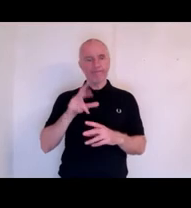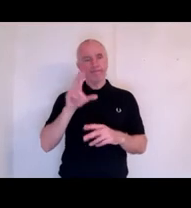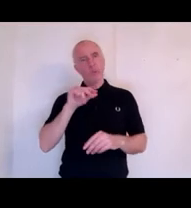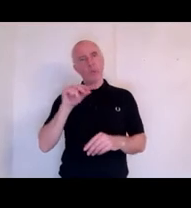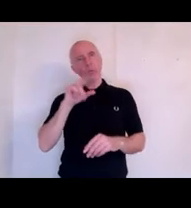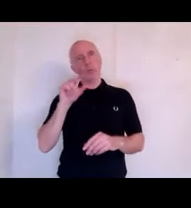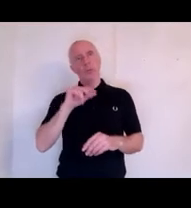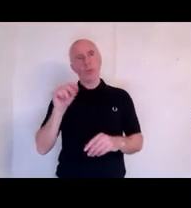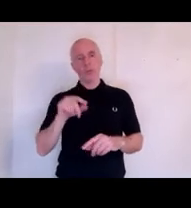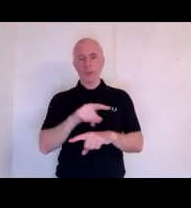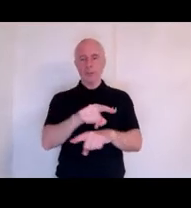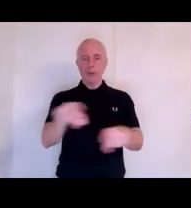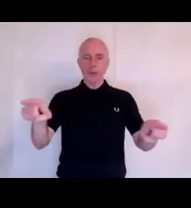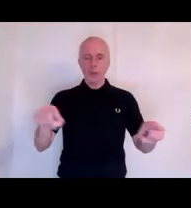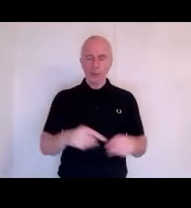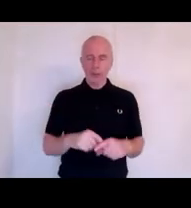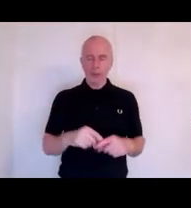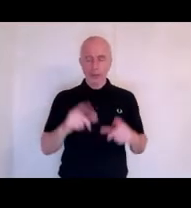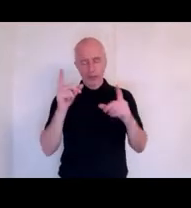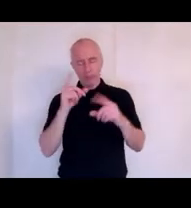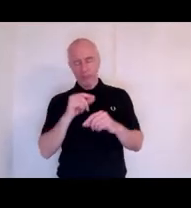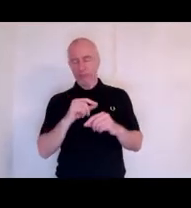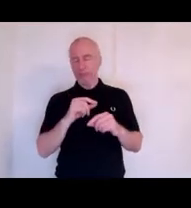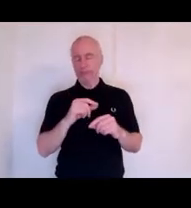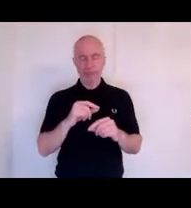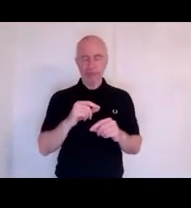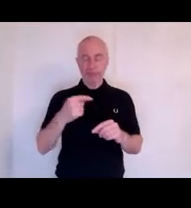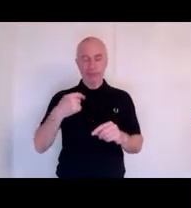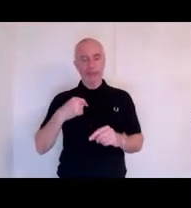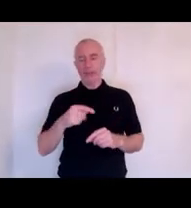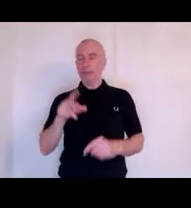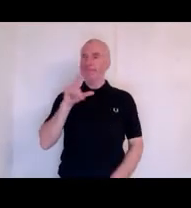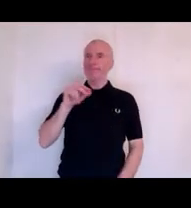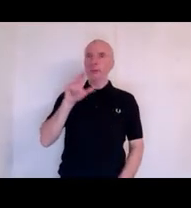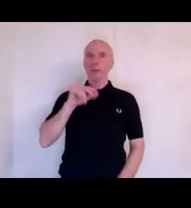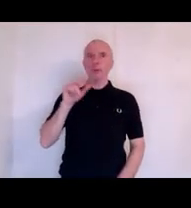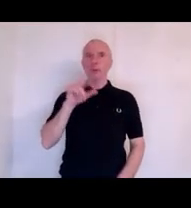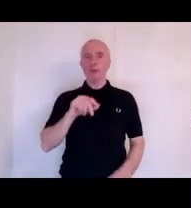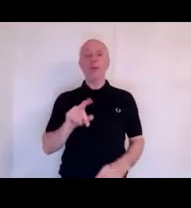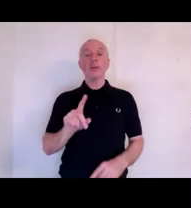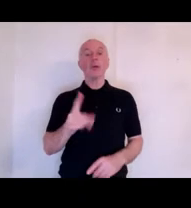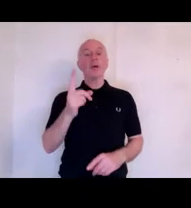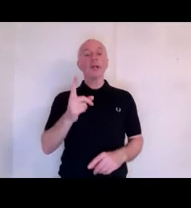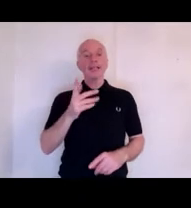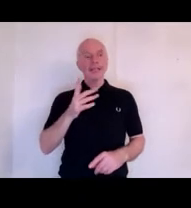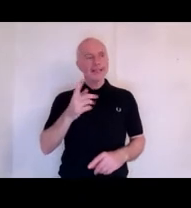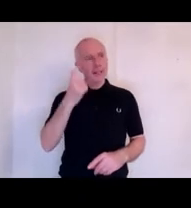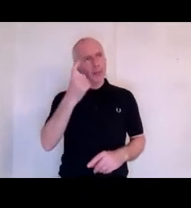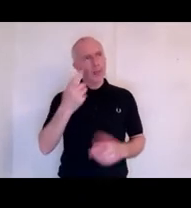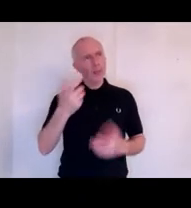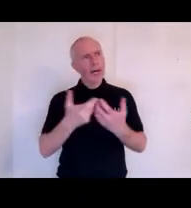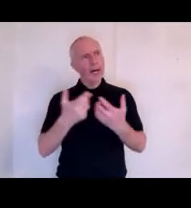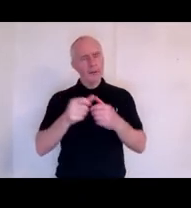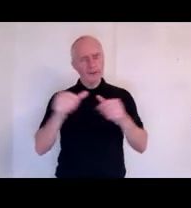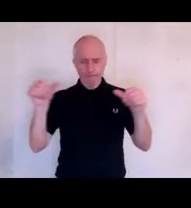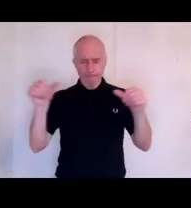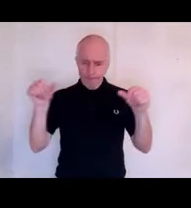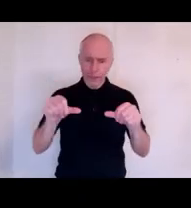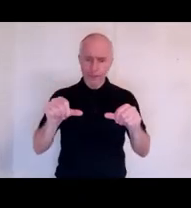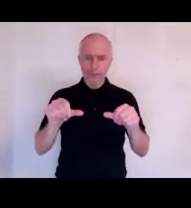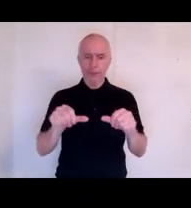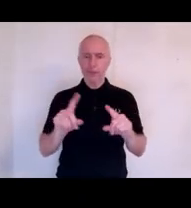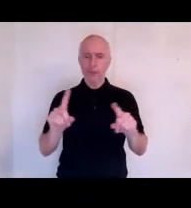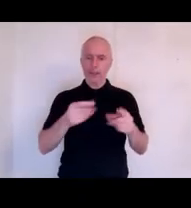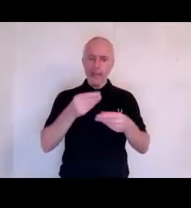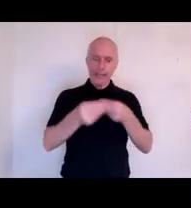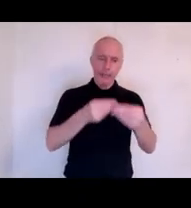you would have all long logged off and I'd be happily chatting away to my laptop. But what I did come across is a great video that explains the operation of a